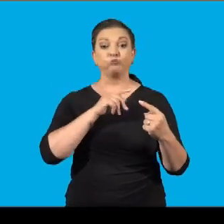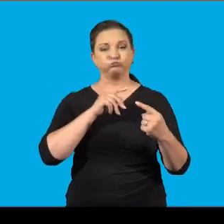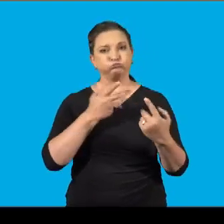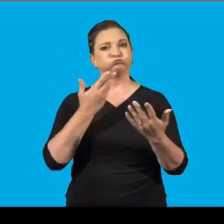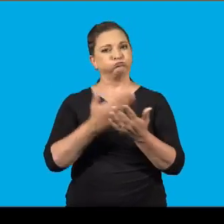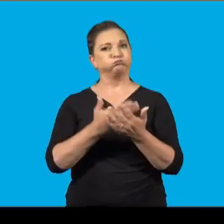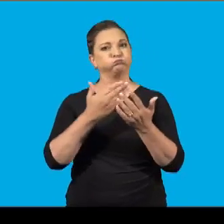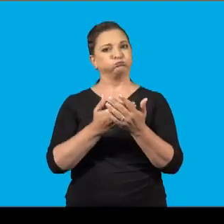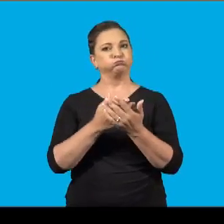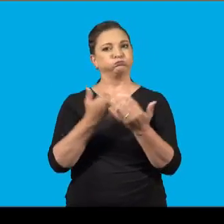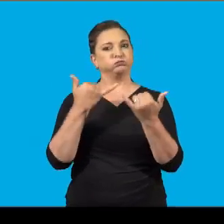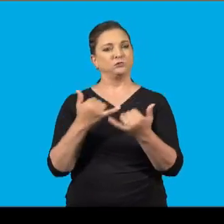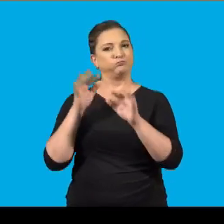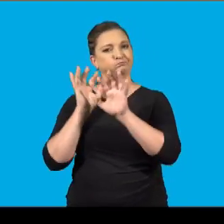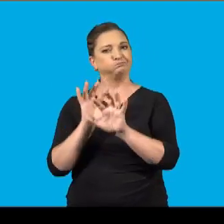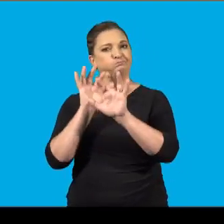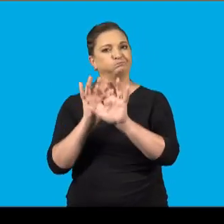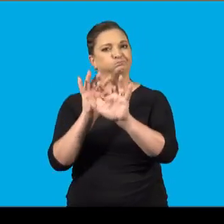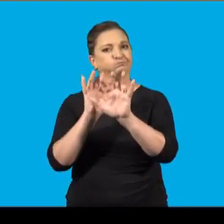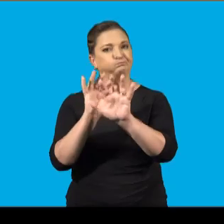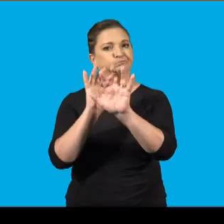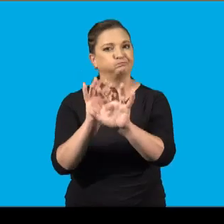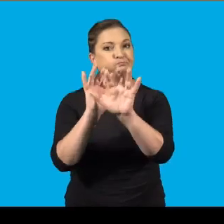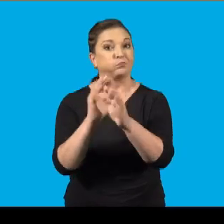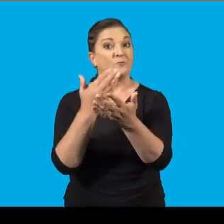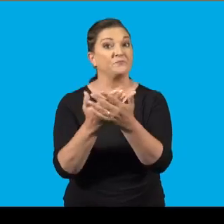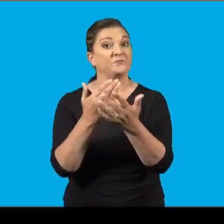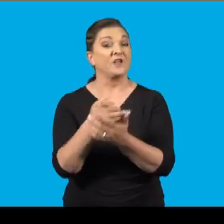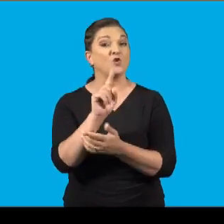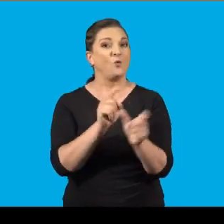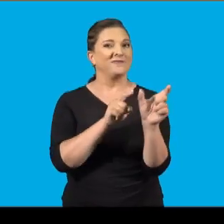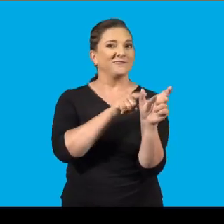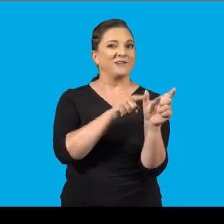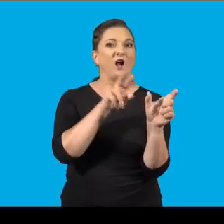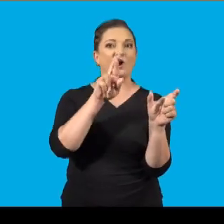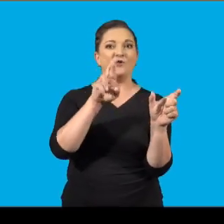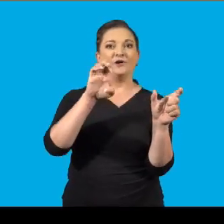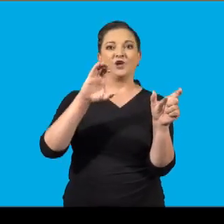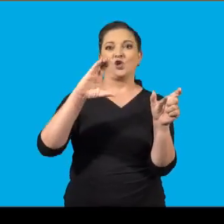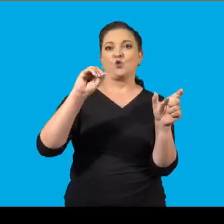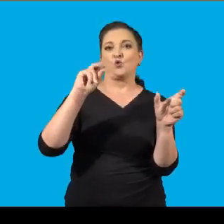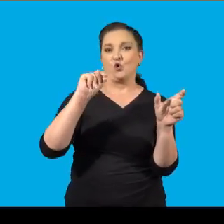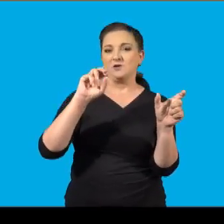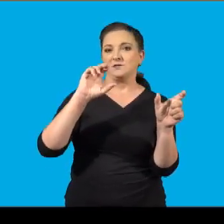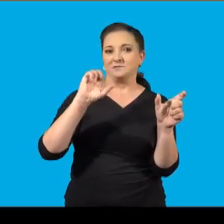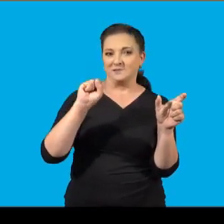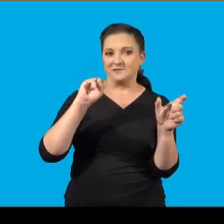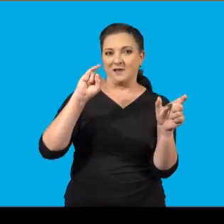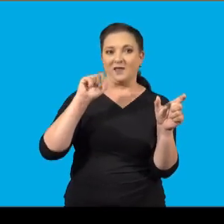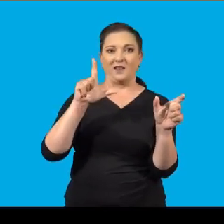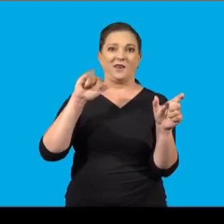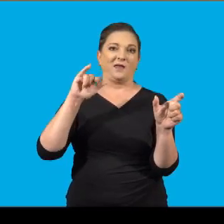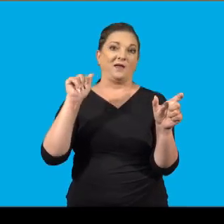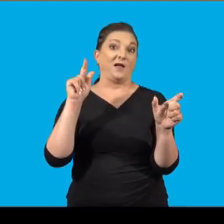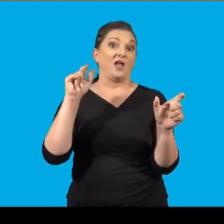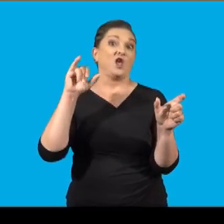to reconciliation together. So there is that word that is contained in the question,